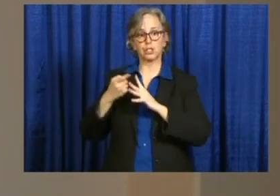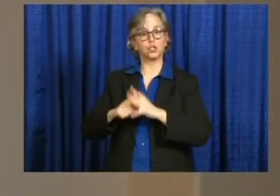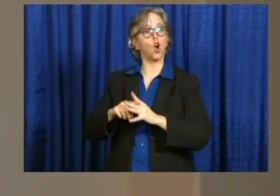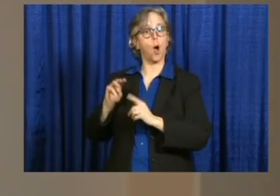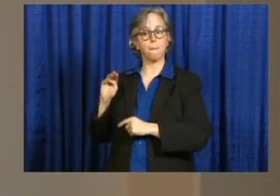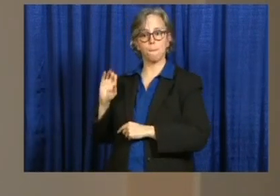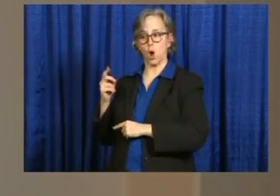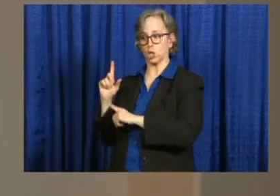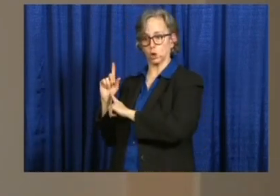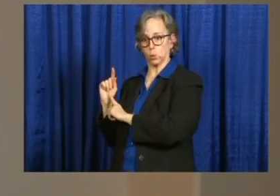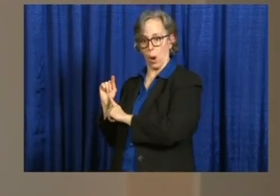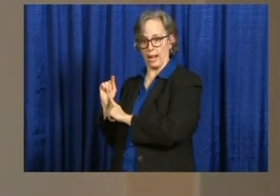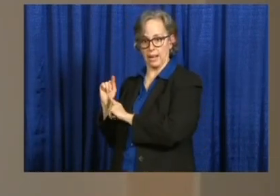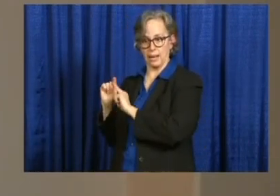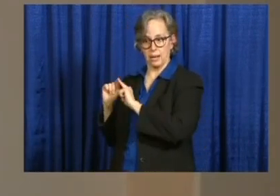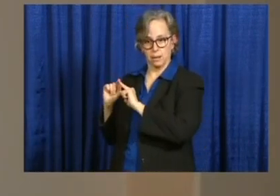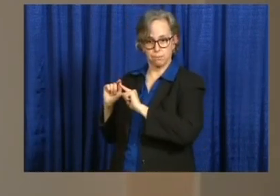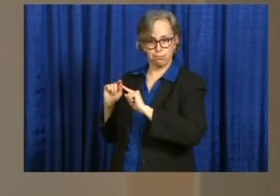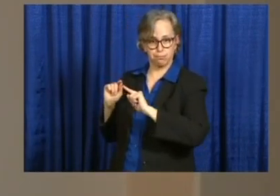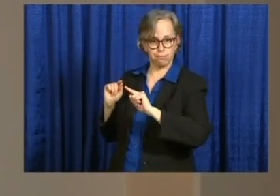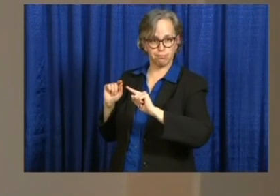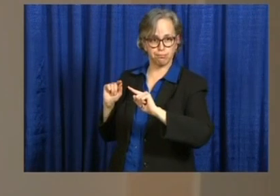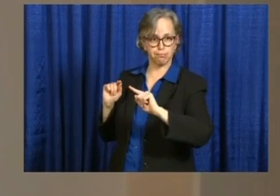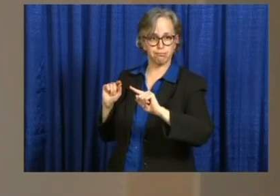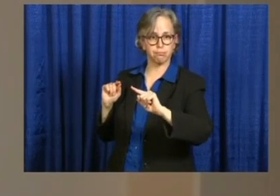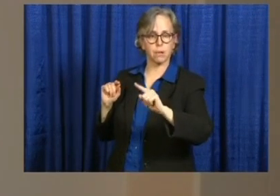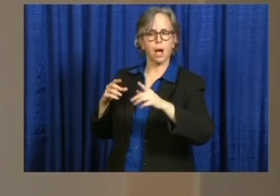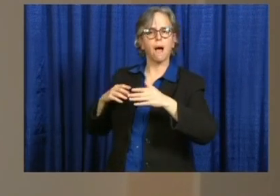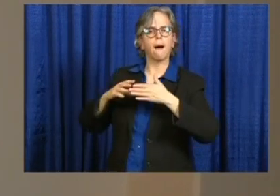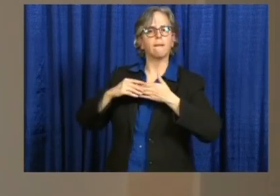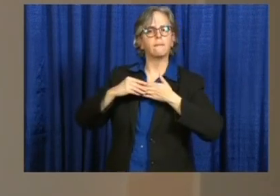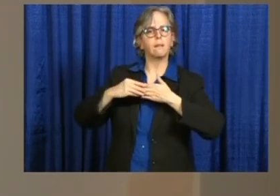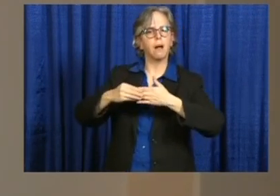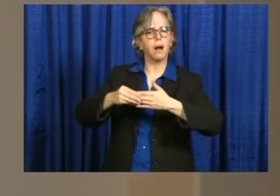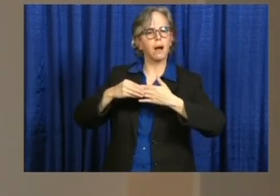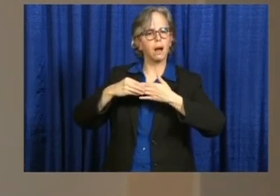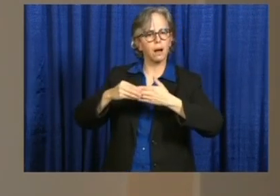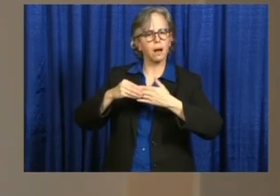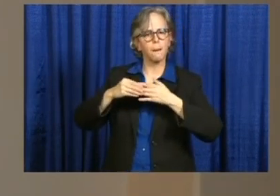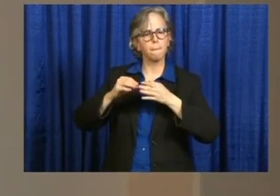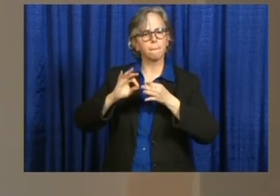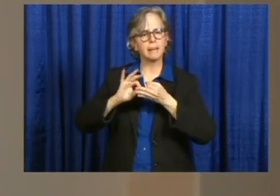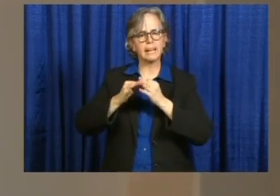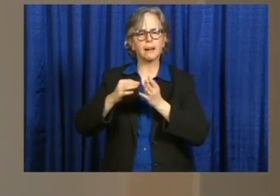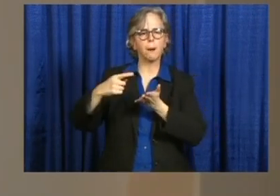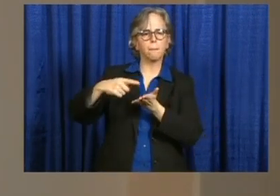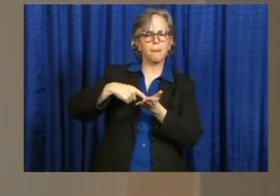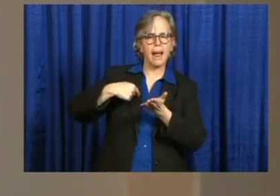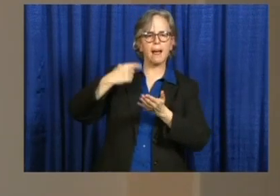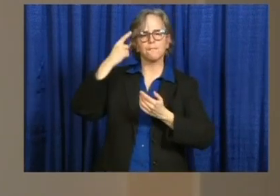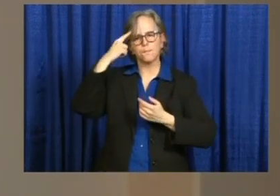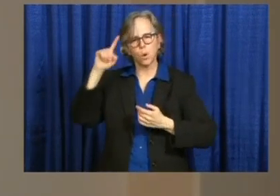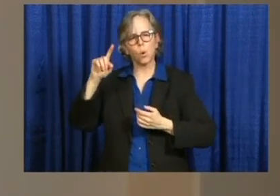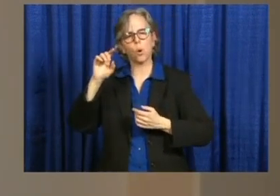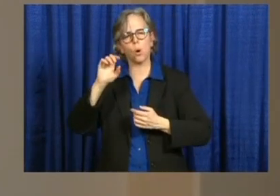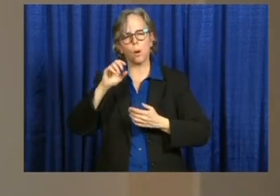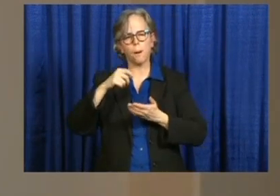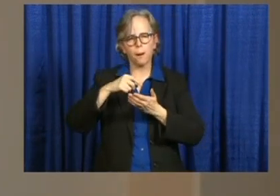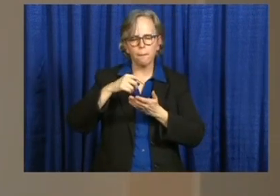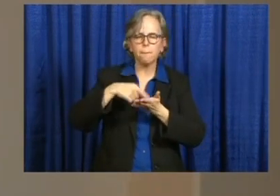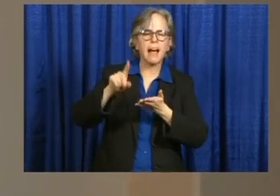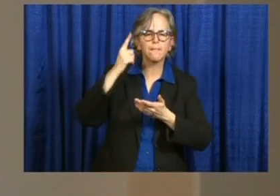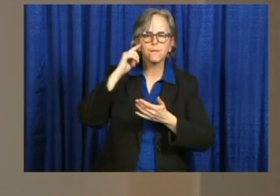insurers have been ordered to provide flexibility to help those employers and the employees to maintain